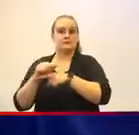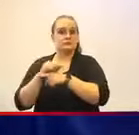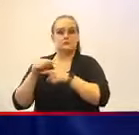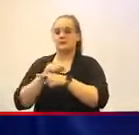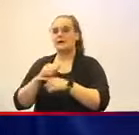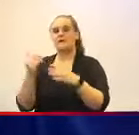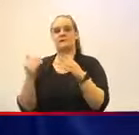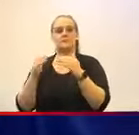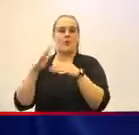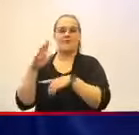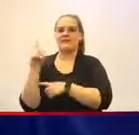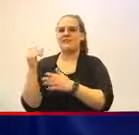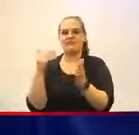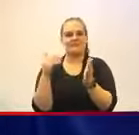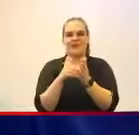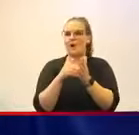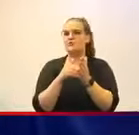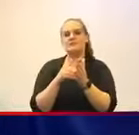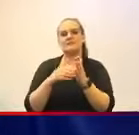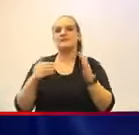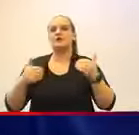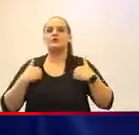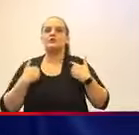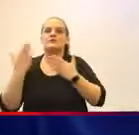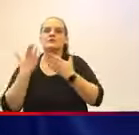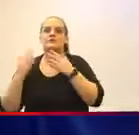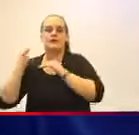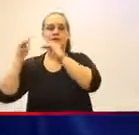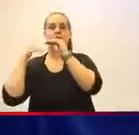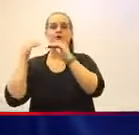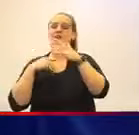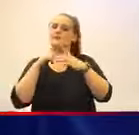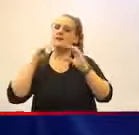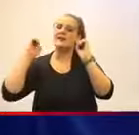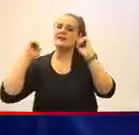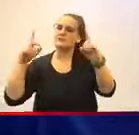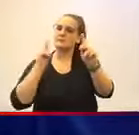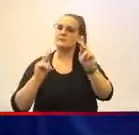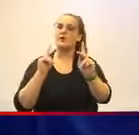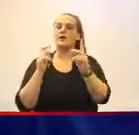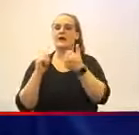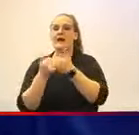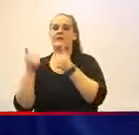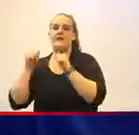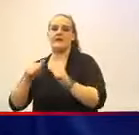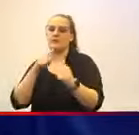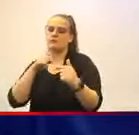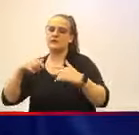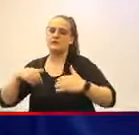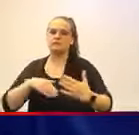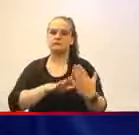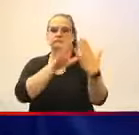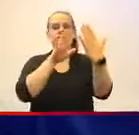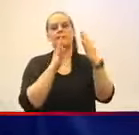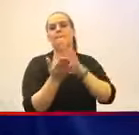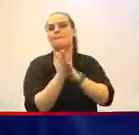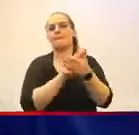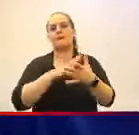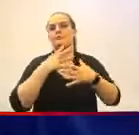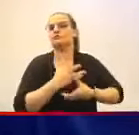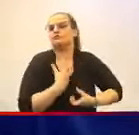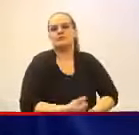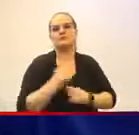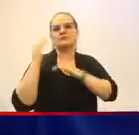and really helping concerned community members on how they can step up and be a trusted adult and really make our